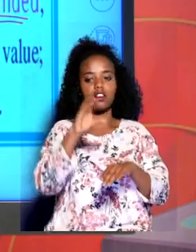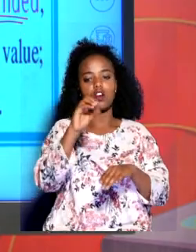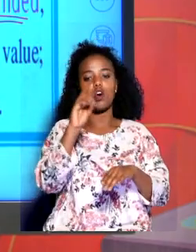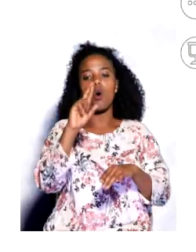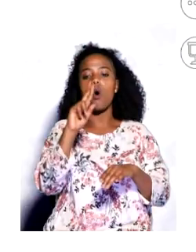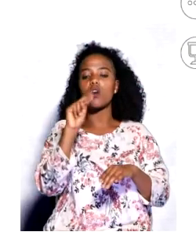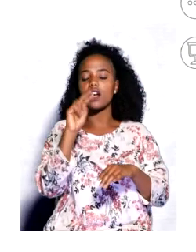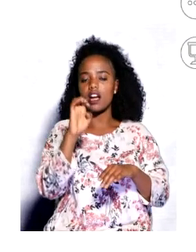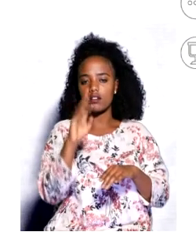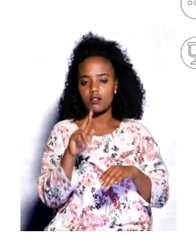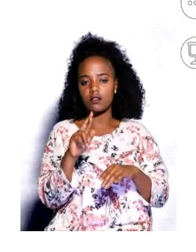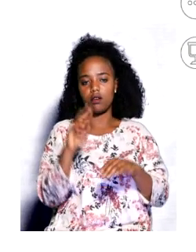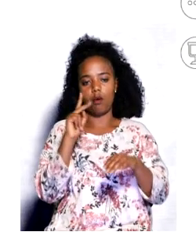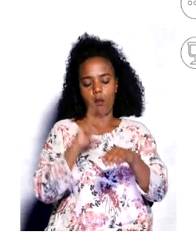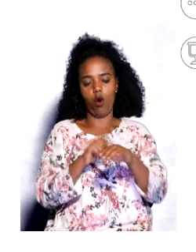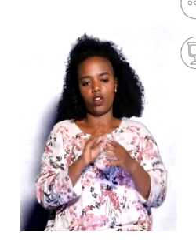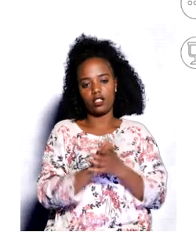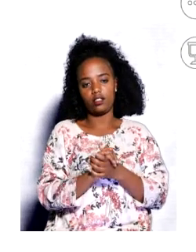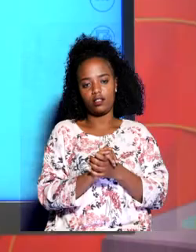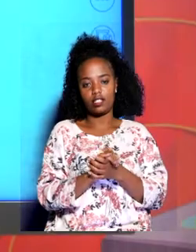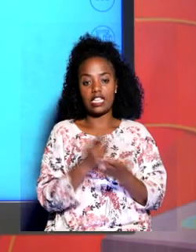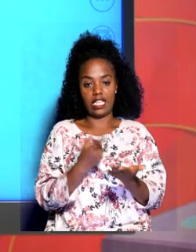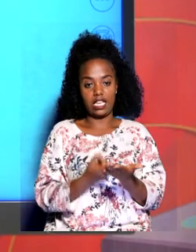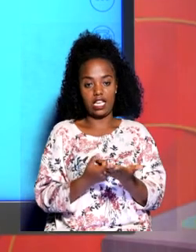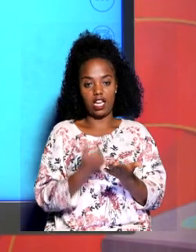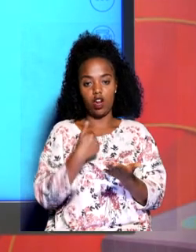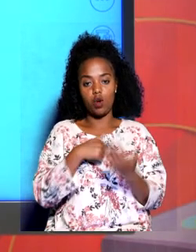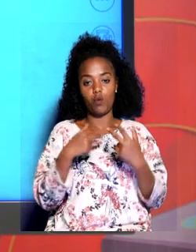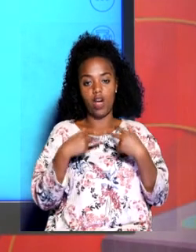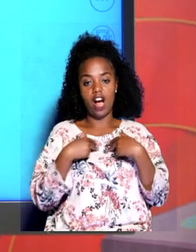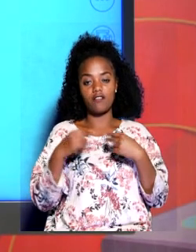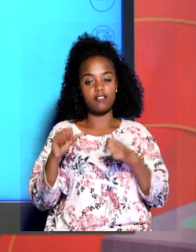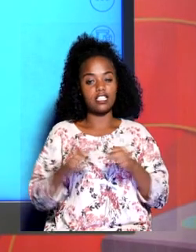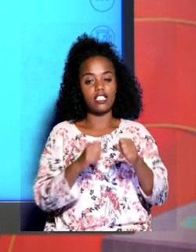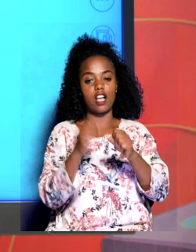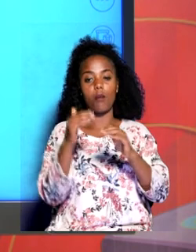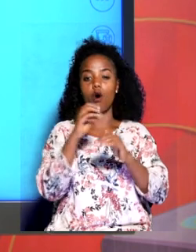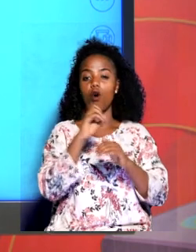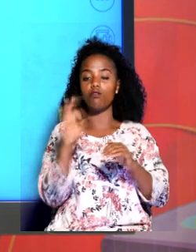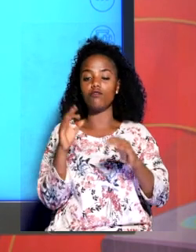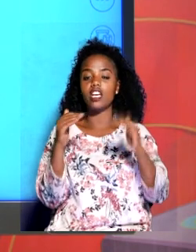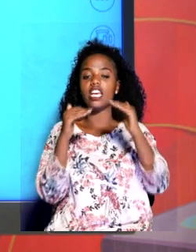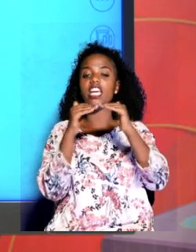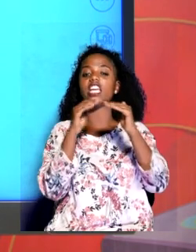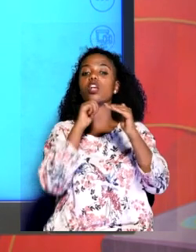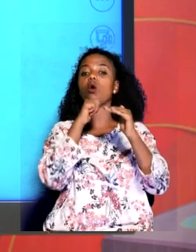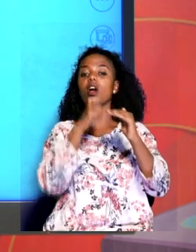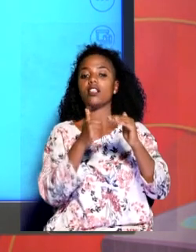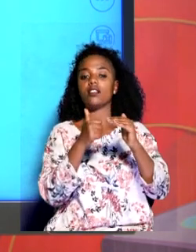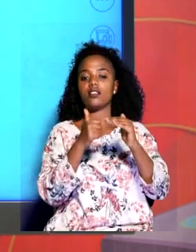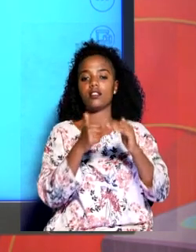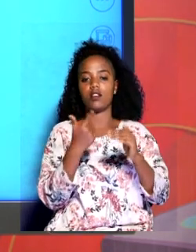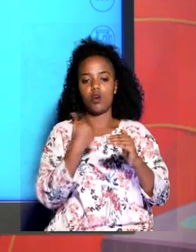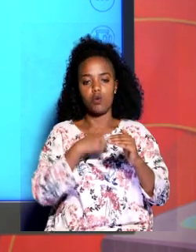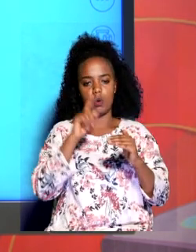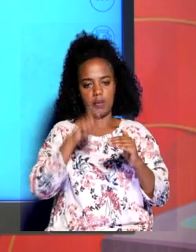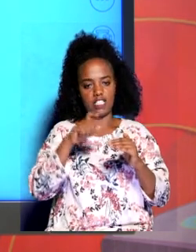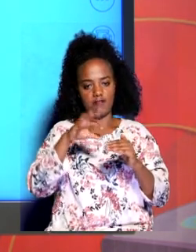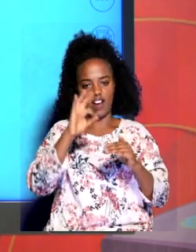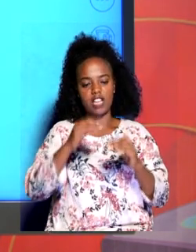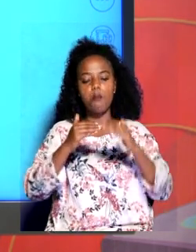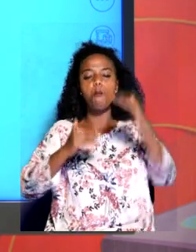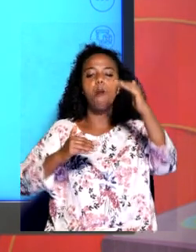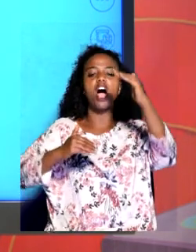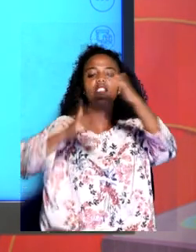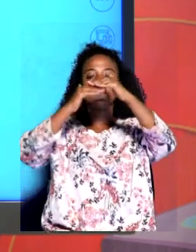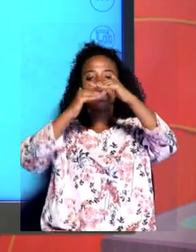for this. Here we have system of inequalities, and we are expected to find the maximum value of this